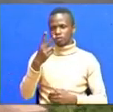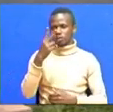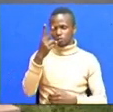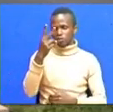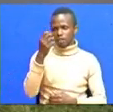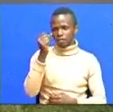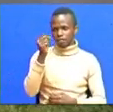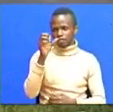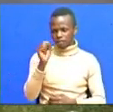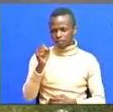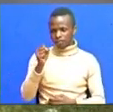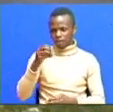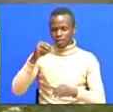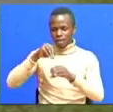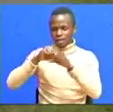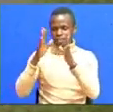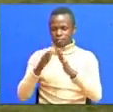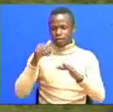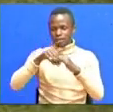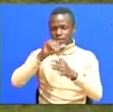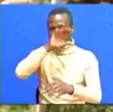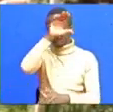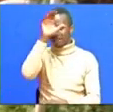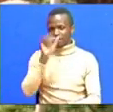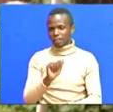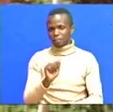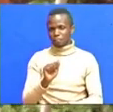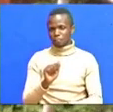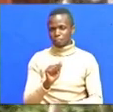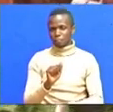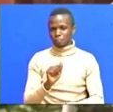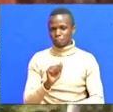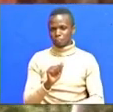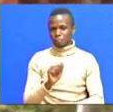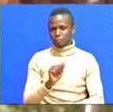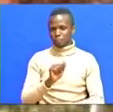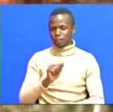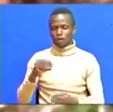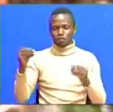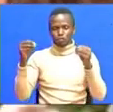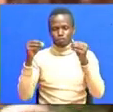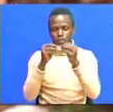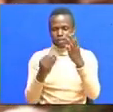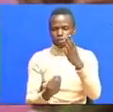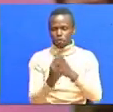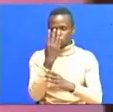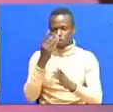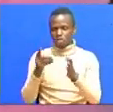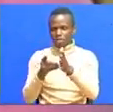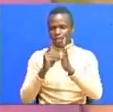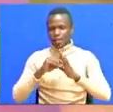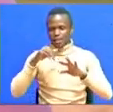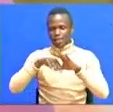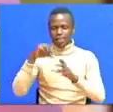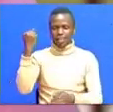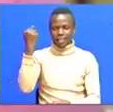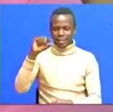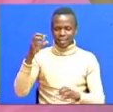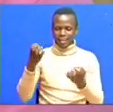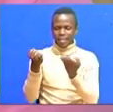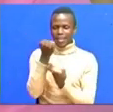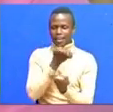2,255 enterprises across Africa. To meet the growing demand in green economies, the